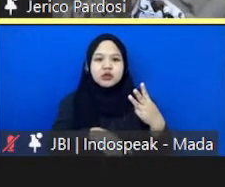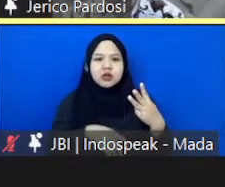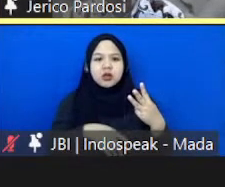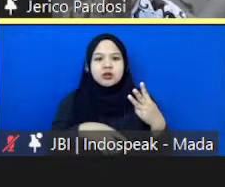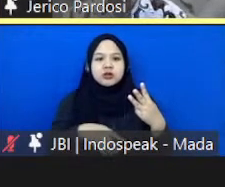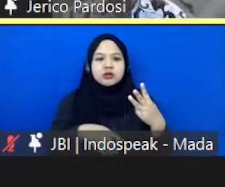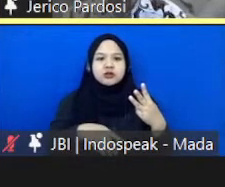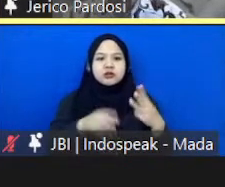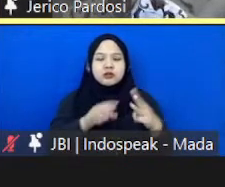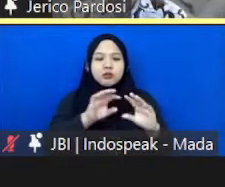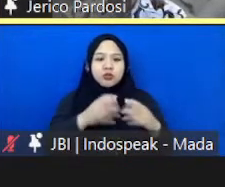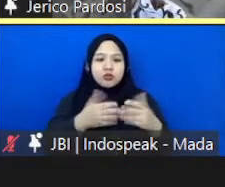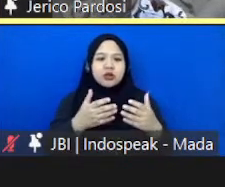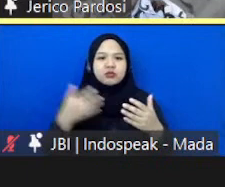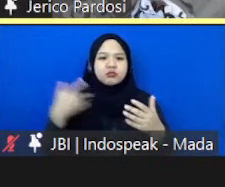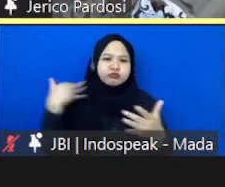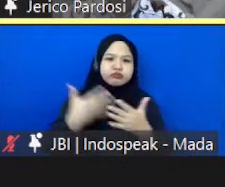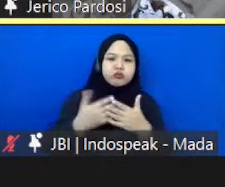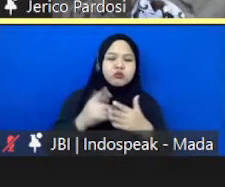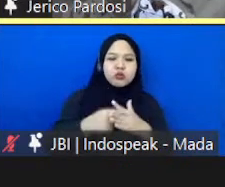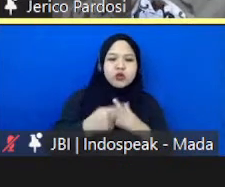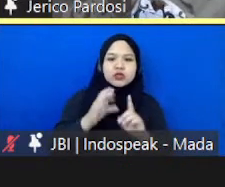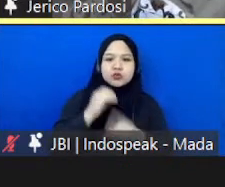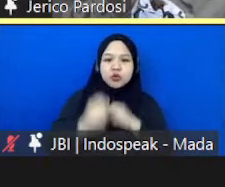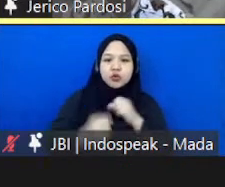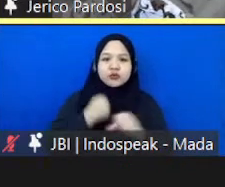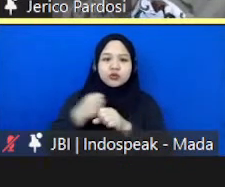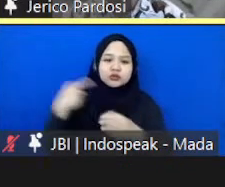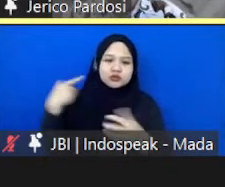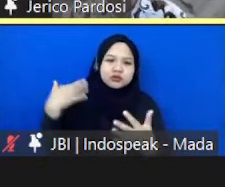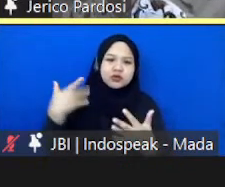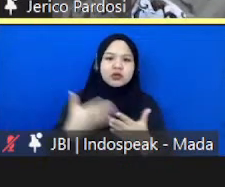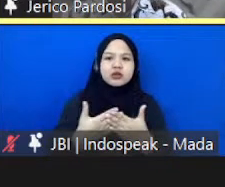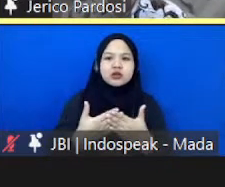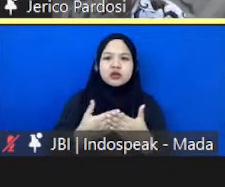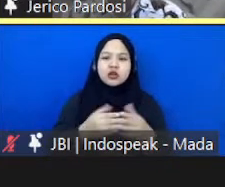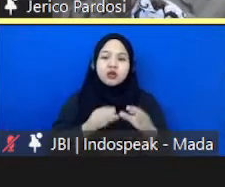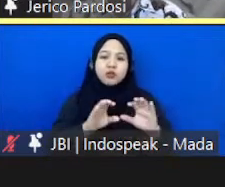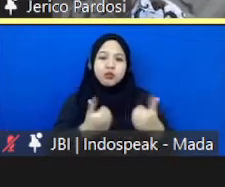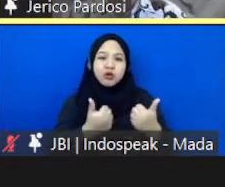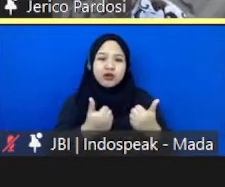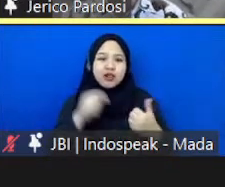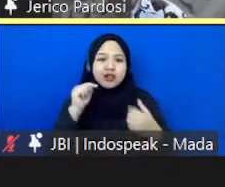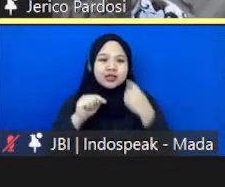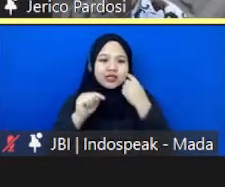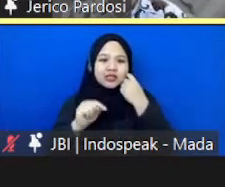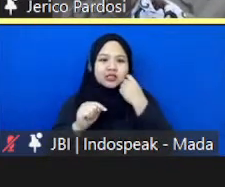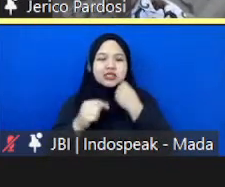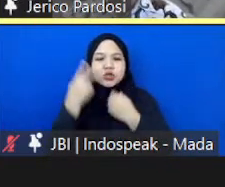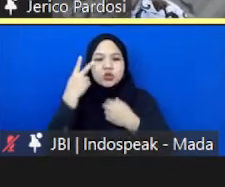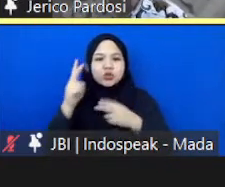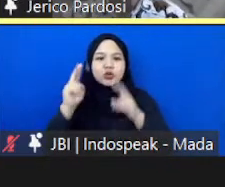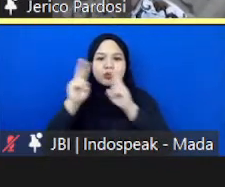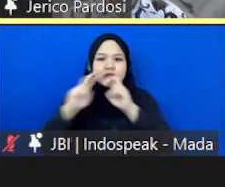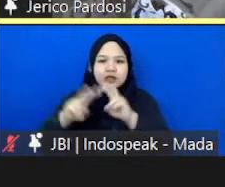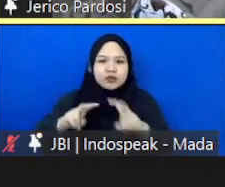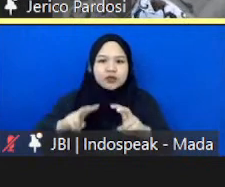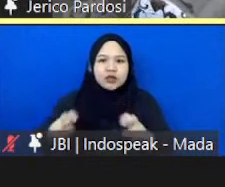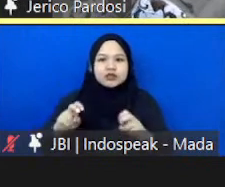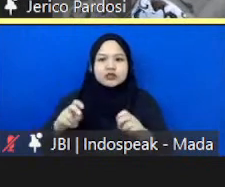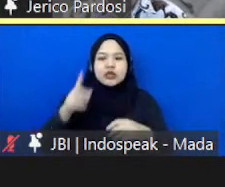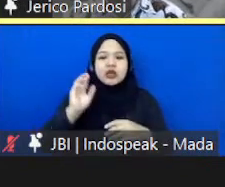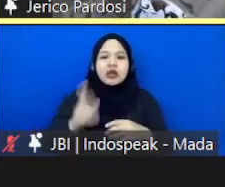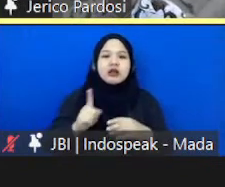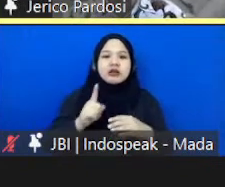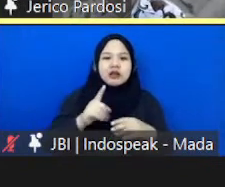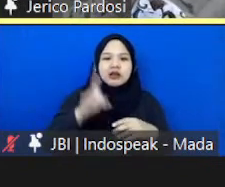these models. And just want to draw your attentions. When you look at this model, it's trying to identify any specific